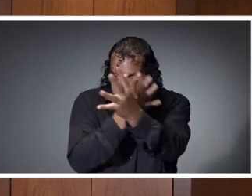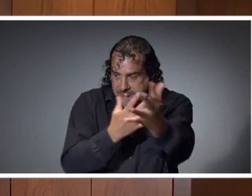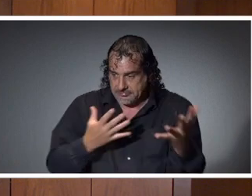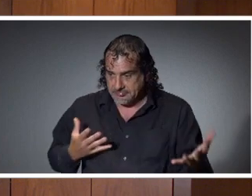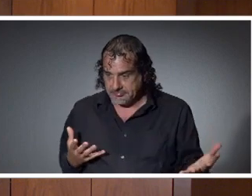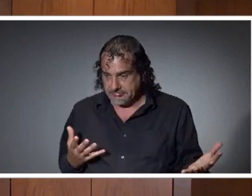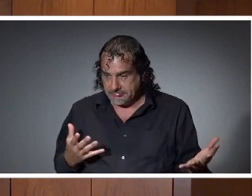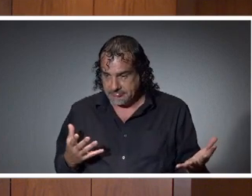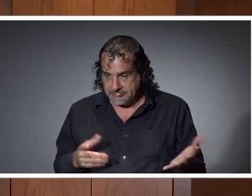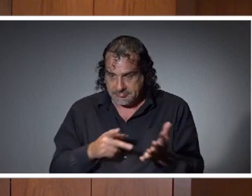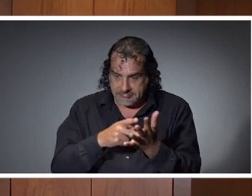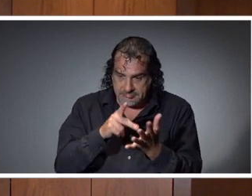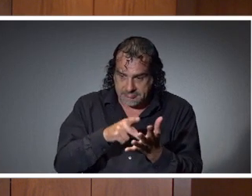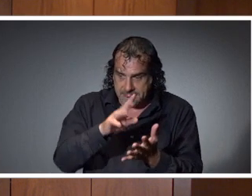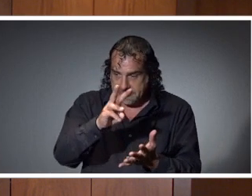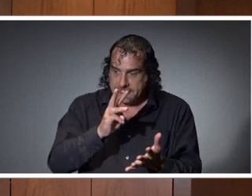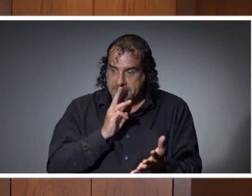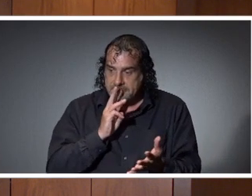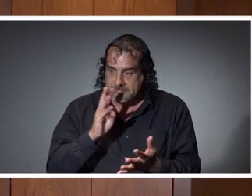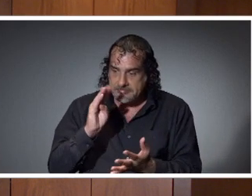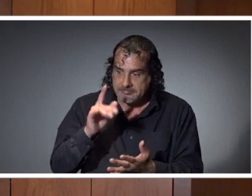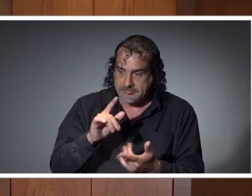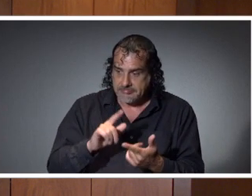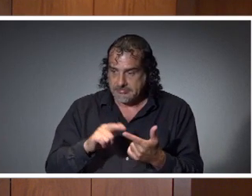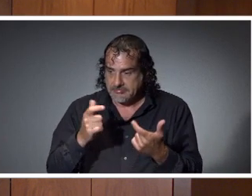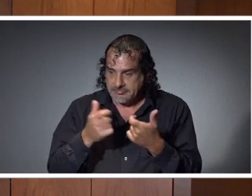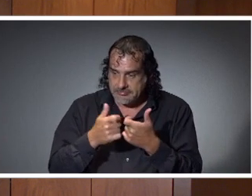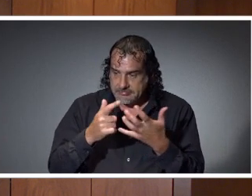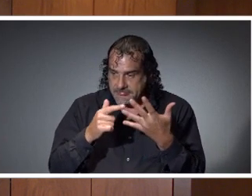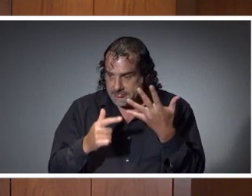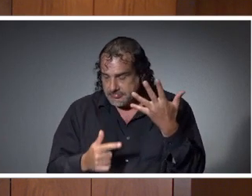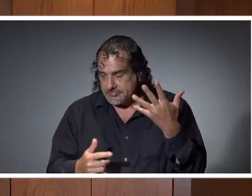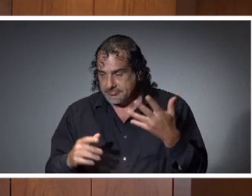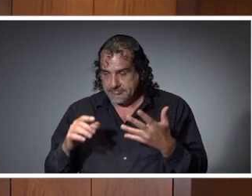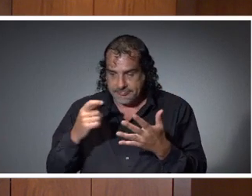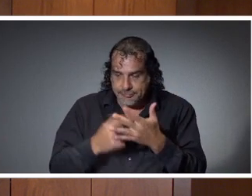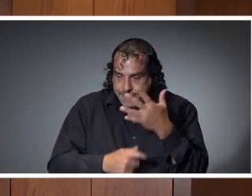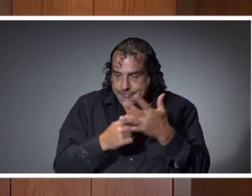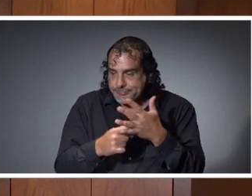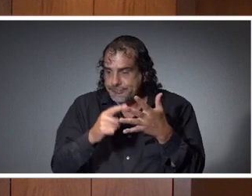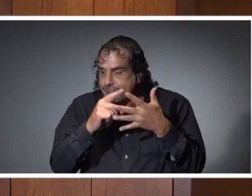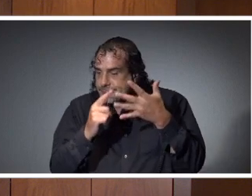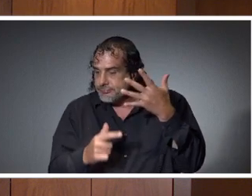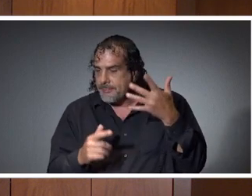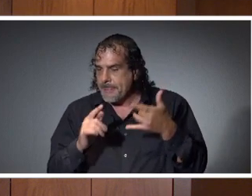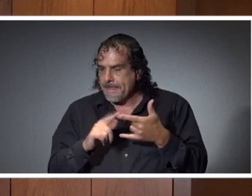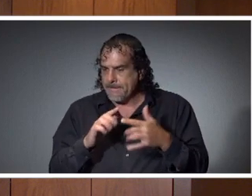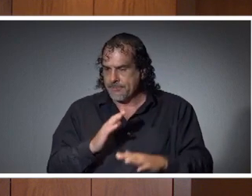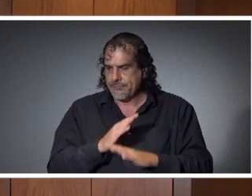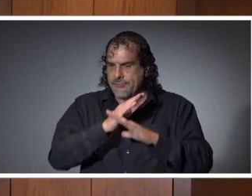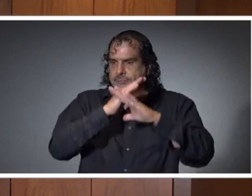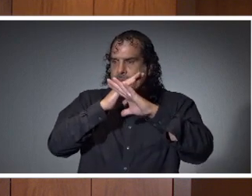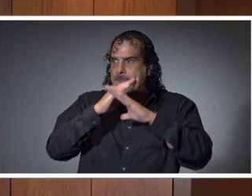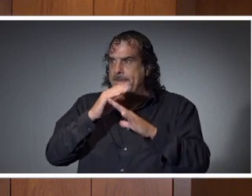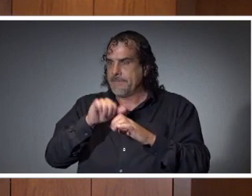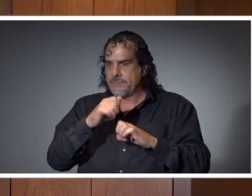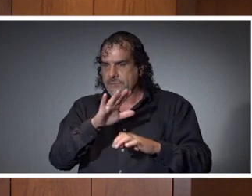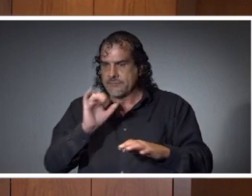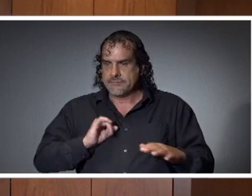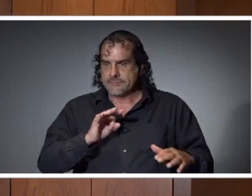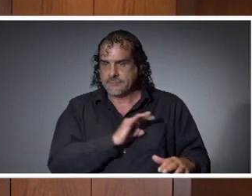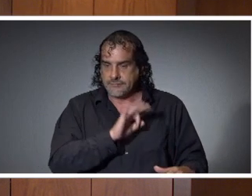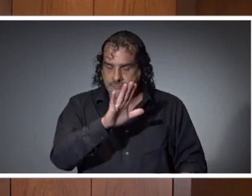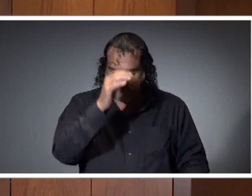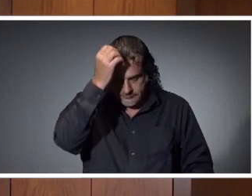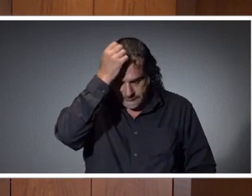to pay your water bill or do something else as such, just to, you know, for protection of the public more than anything else.